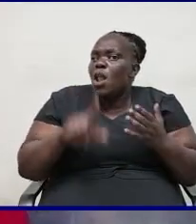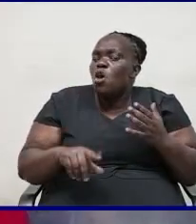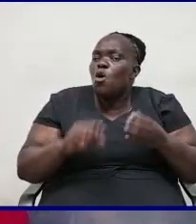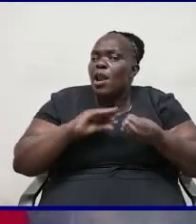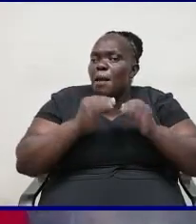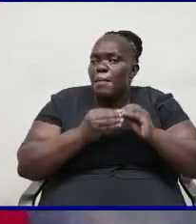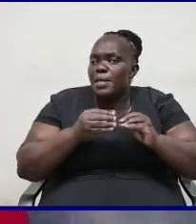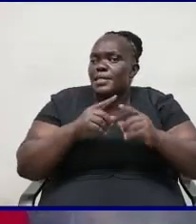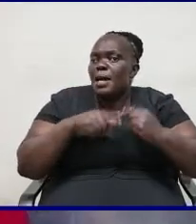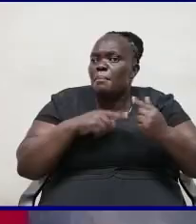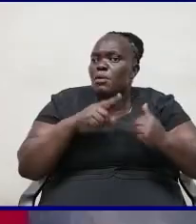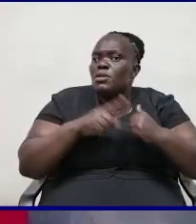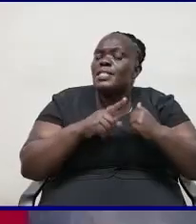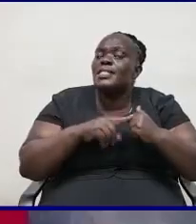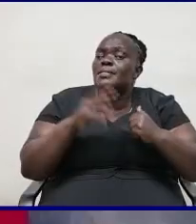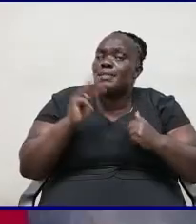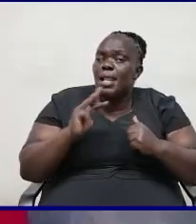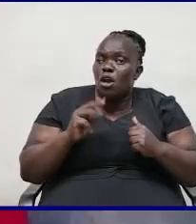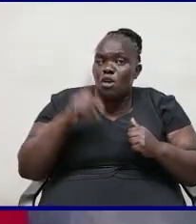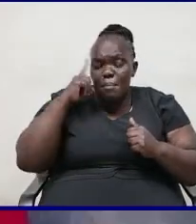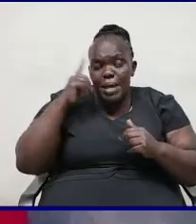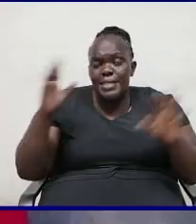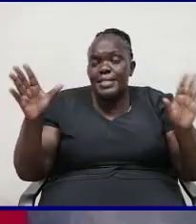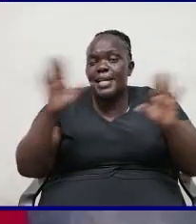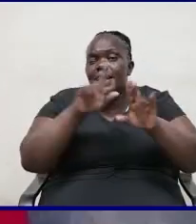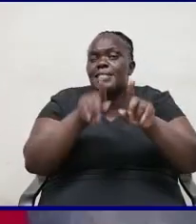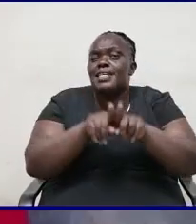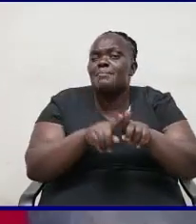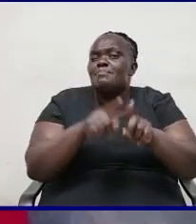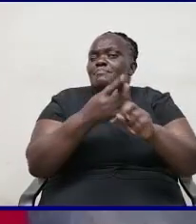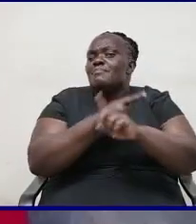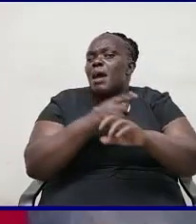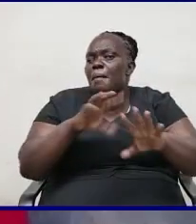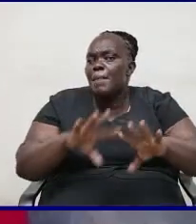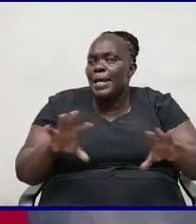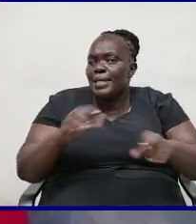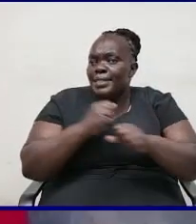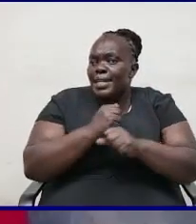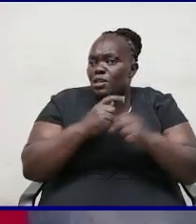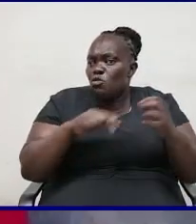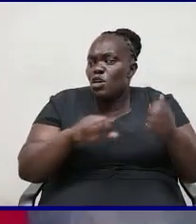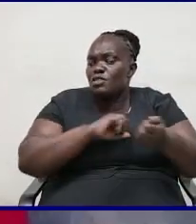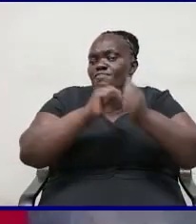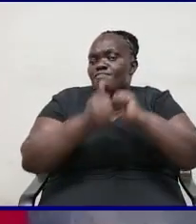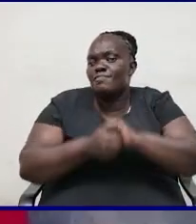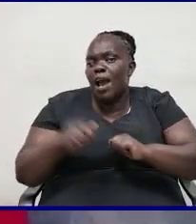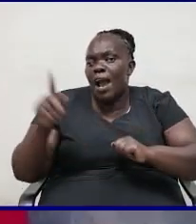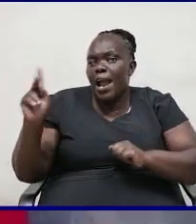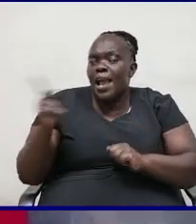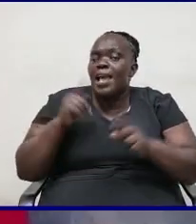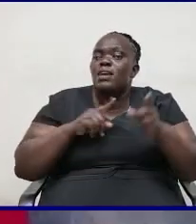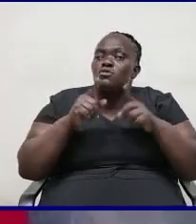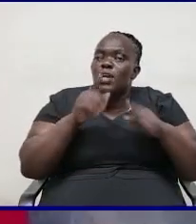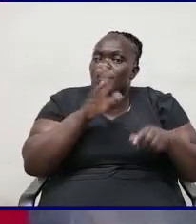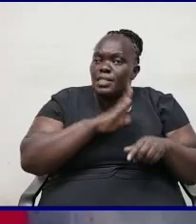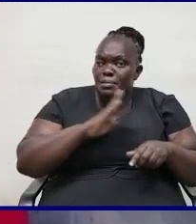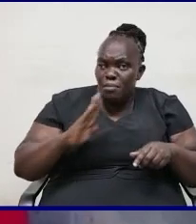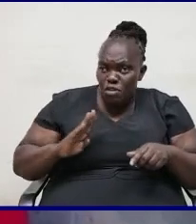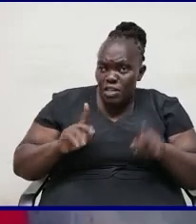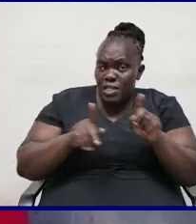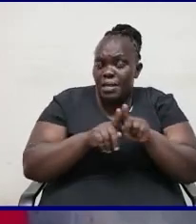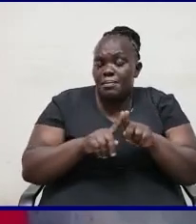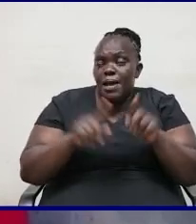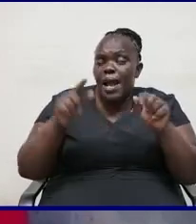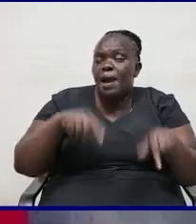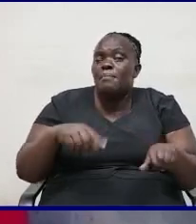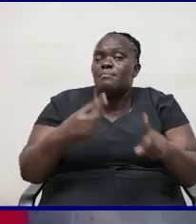numbers to about 6 million bed nights without robust marketing. So what we have done is that we have transformed the Kenya Tourism Board, and they have